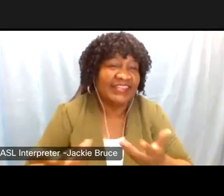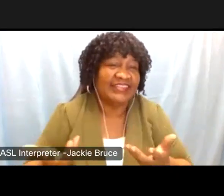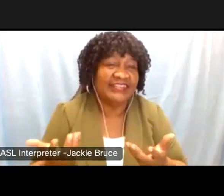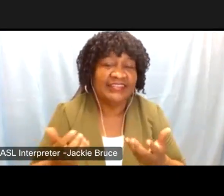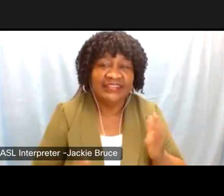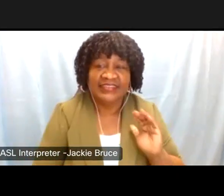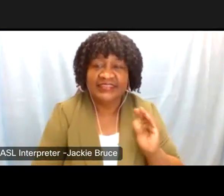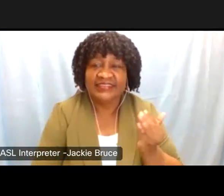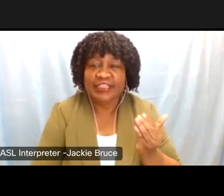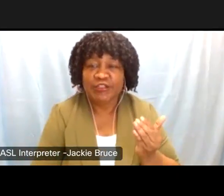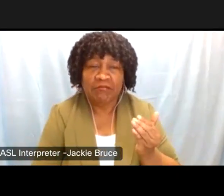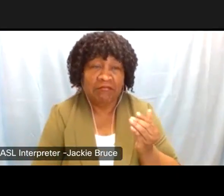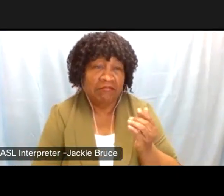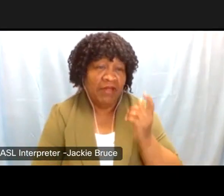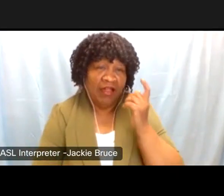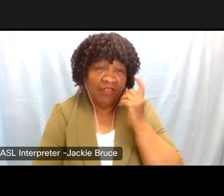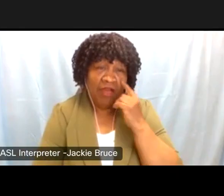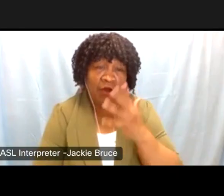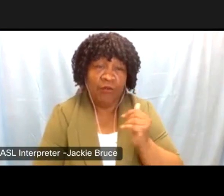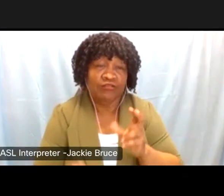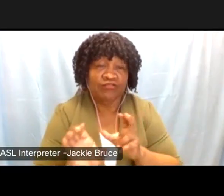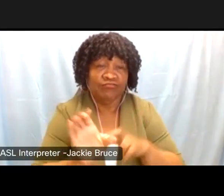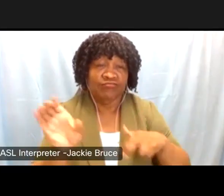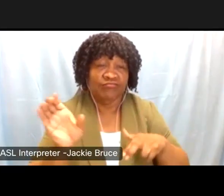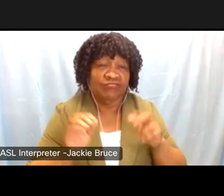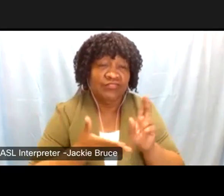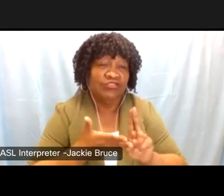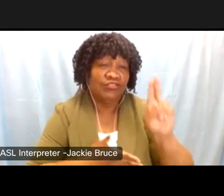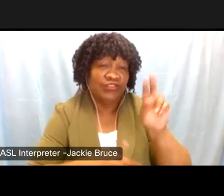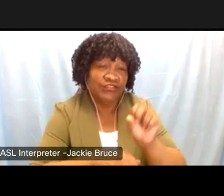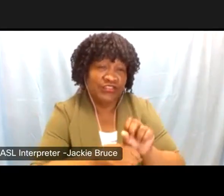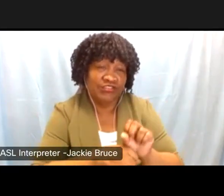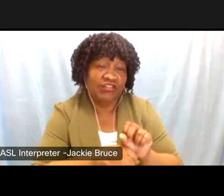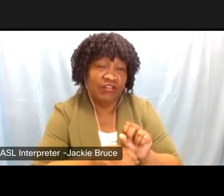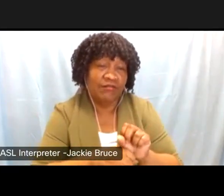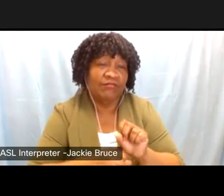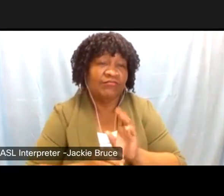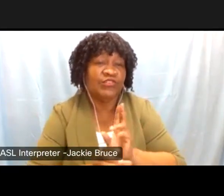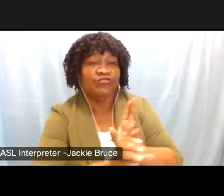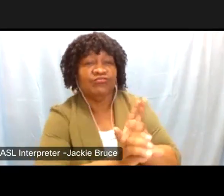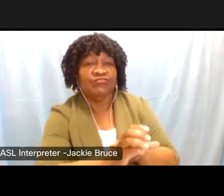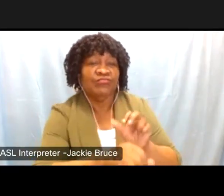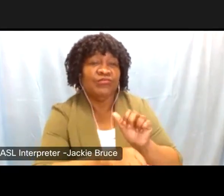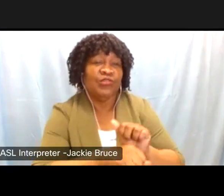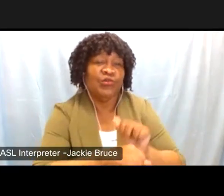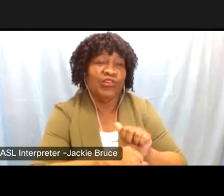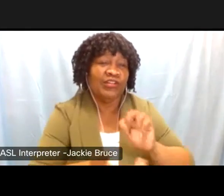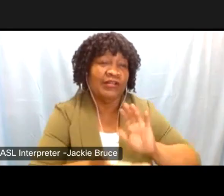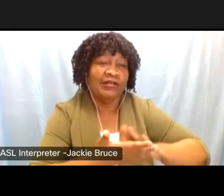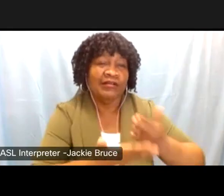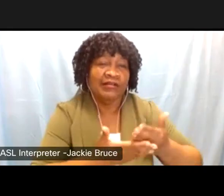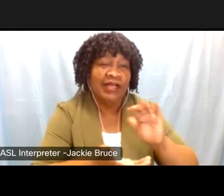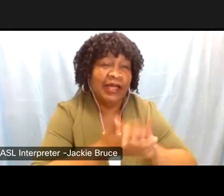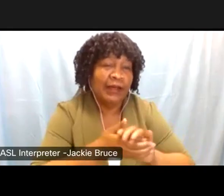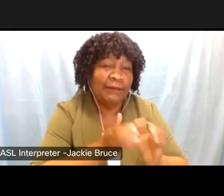considering leaving a university job that I had to go work retail or flip burgers. I'm working